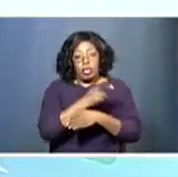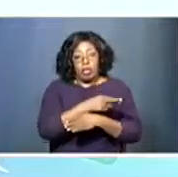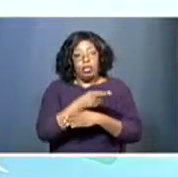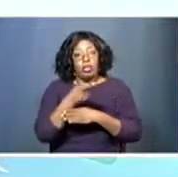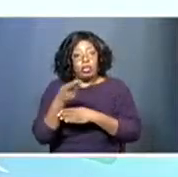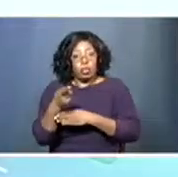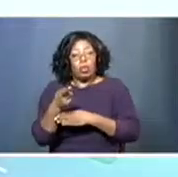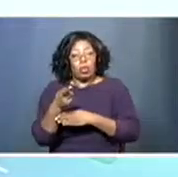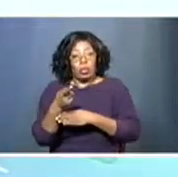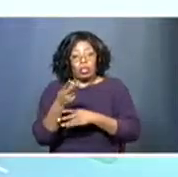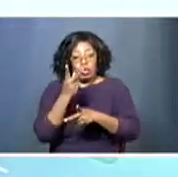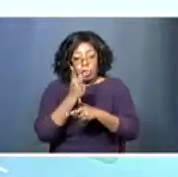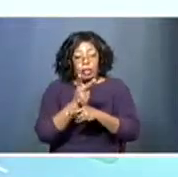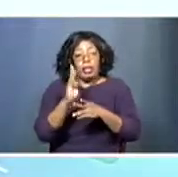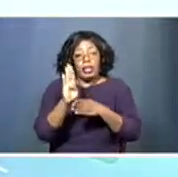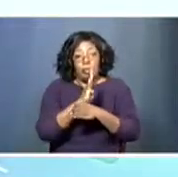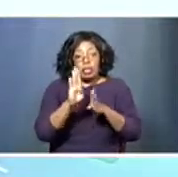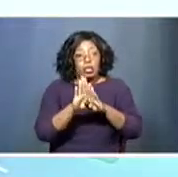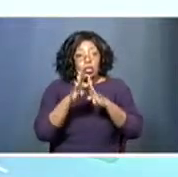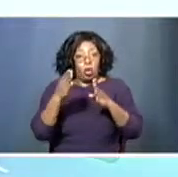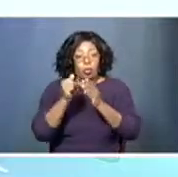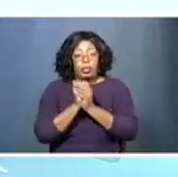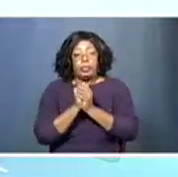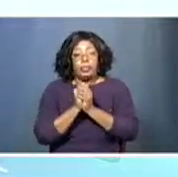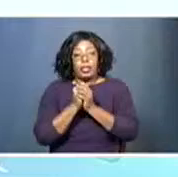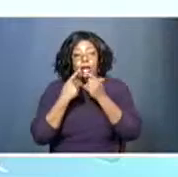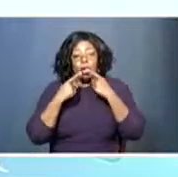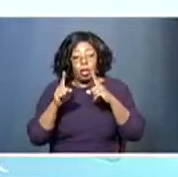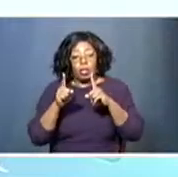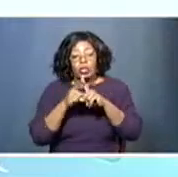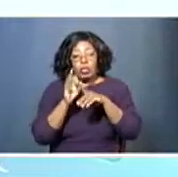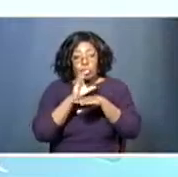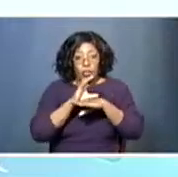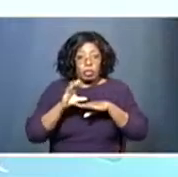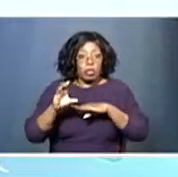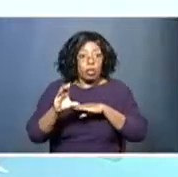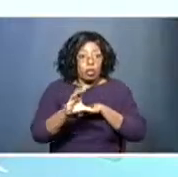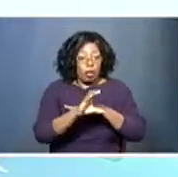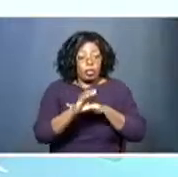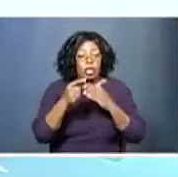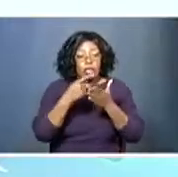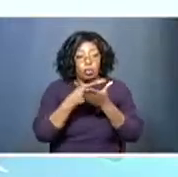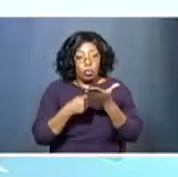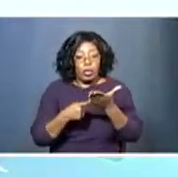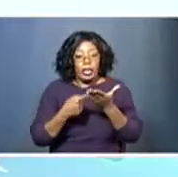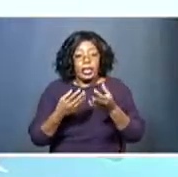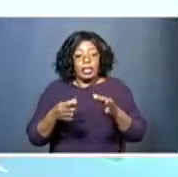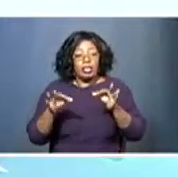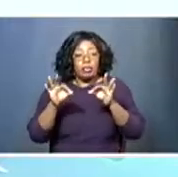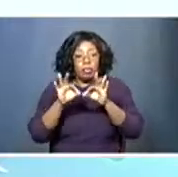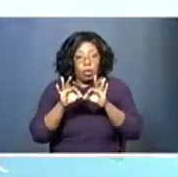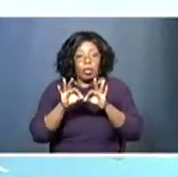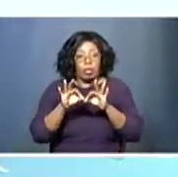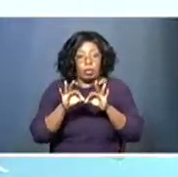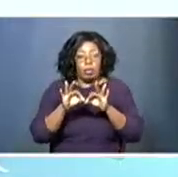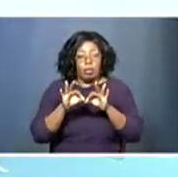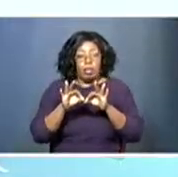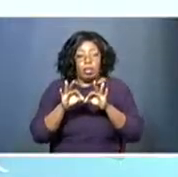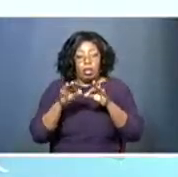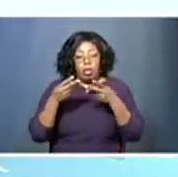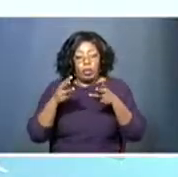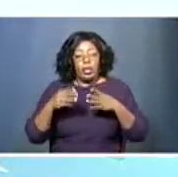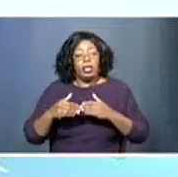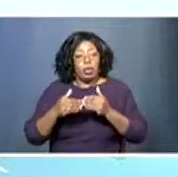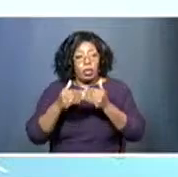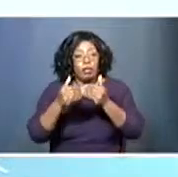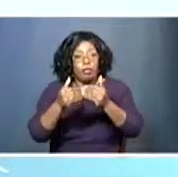water. But according to that island's chamber president, Thomas Sands, what's crucial now is figuring out the way forward, and